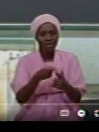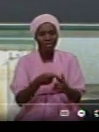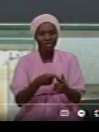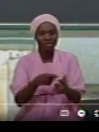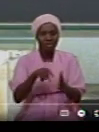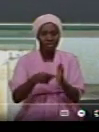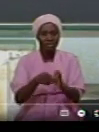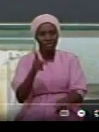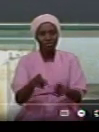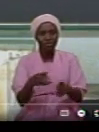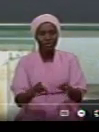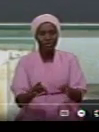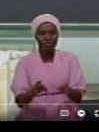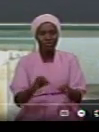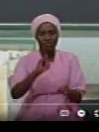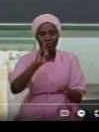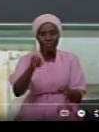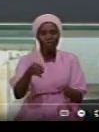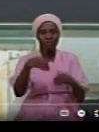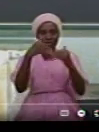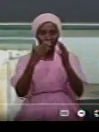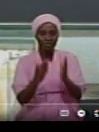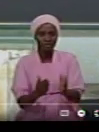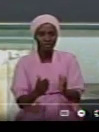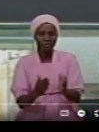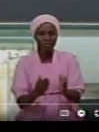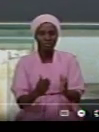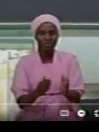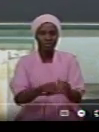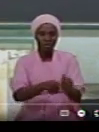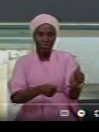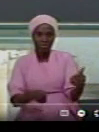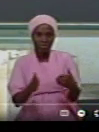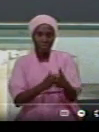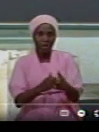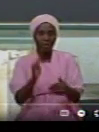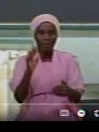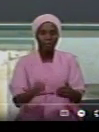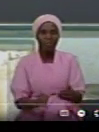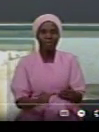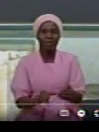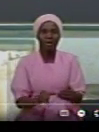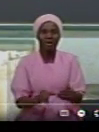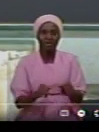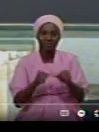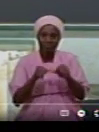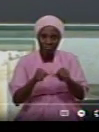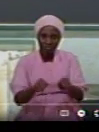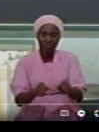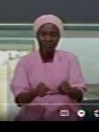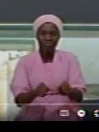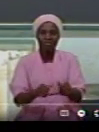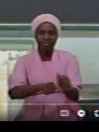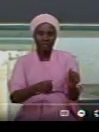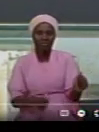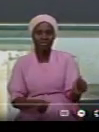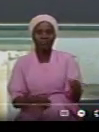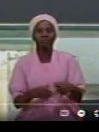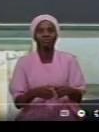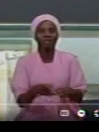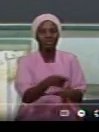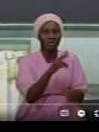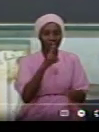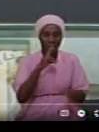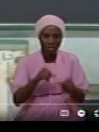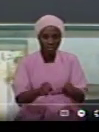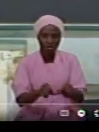leading back by perpetual backsliding? They're still at Jerusalem. They're still at the headquarters.